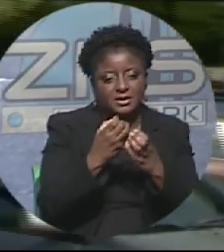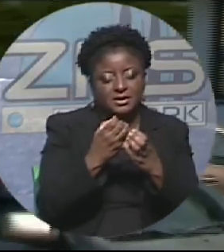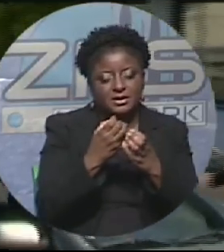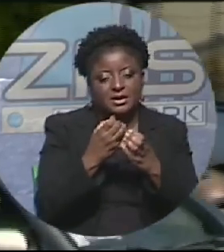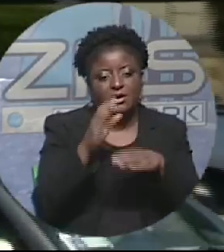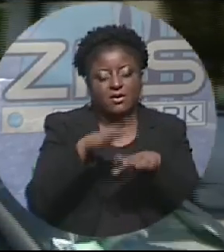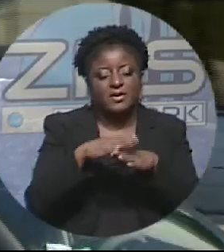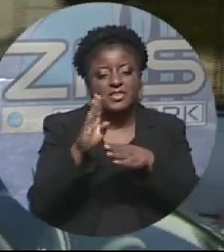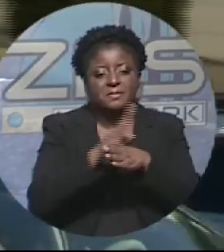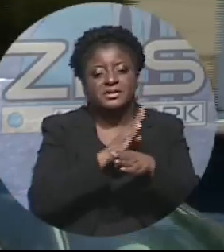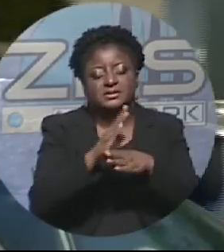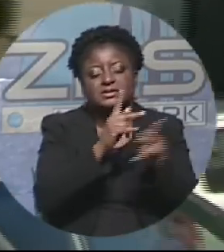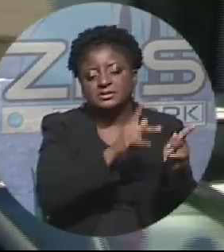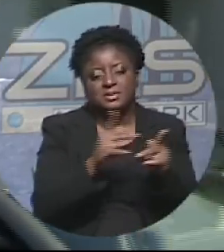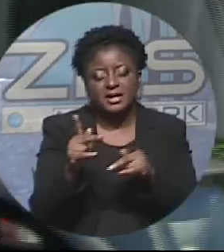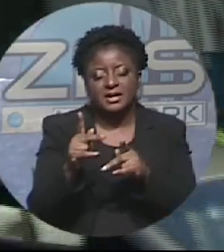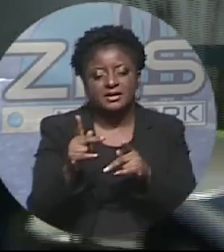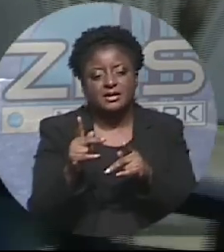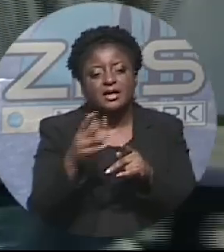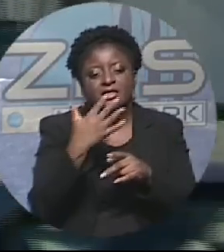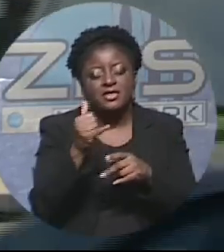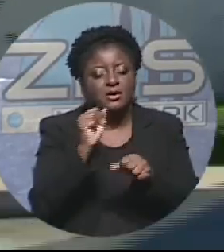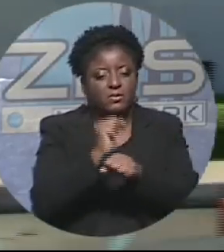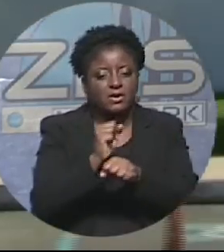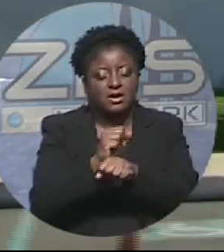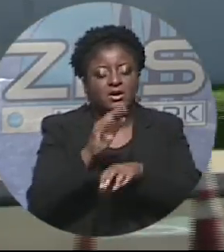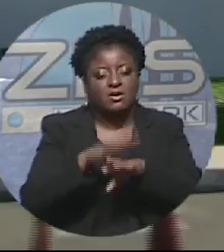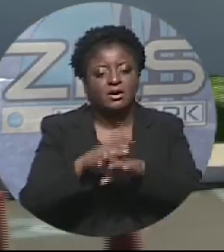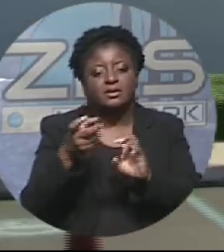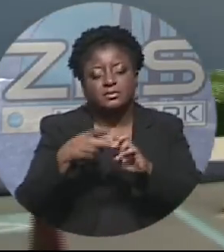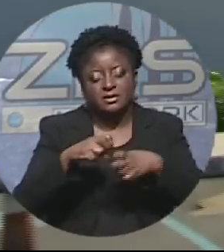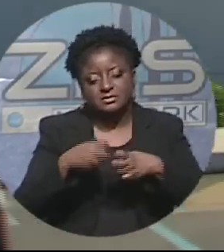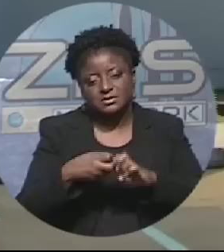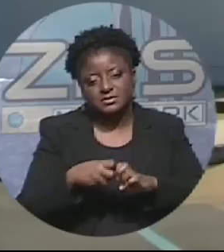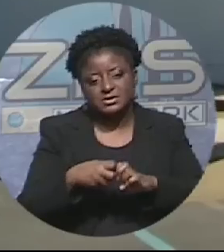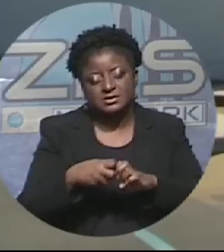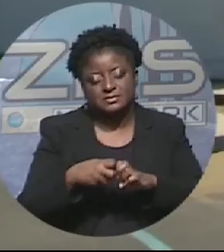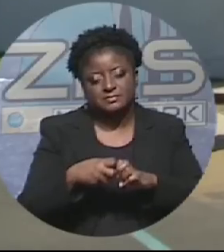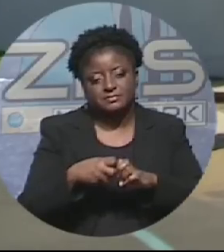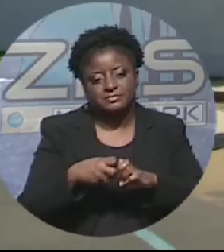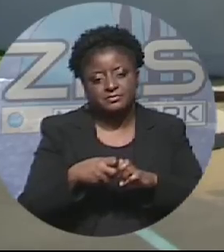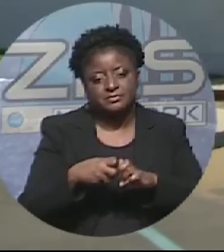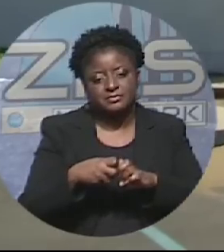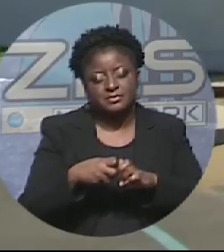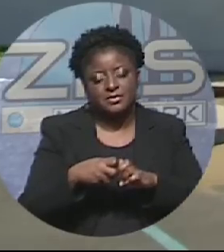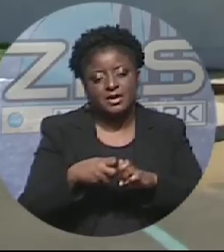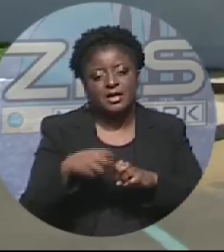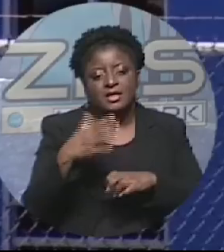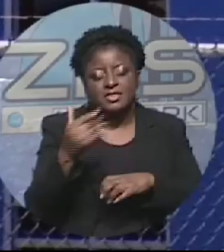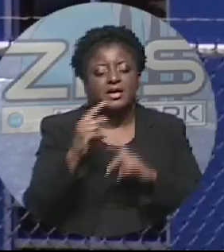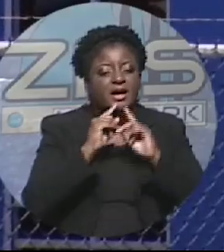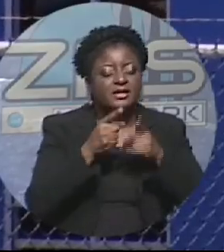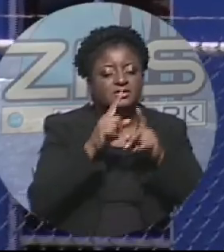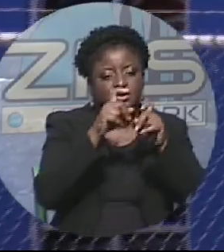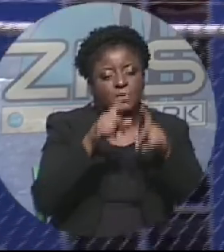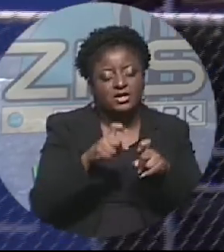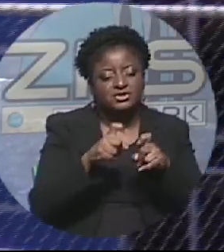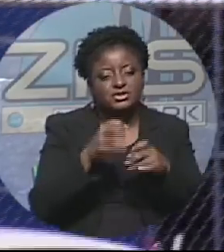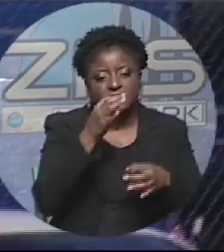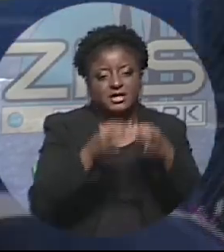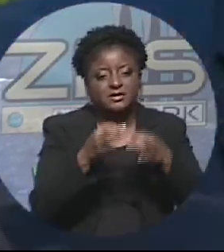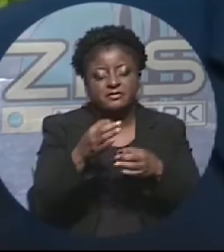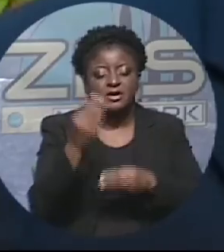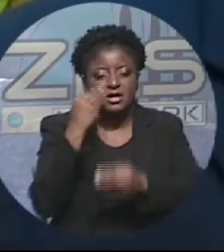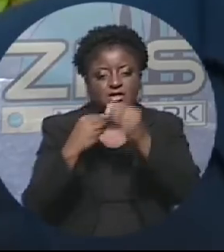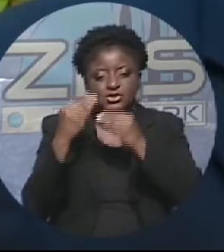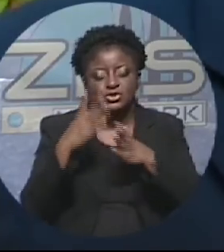iron out the overriding issues. He also addressed whether or not some consumer debt will be forgiven by B.P.L.